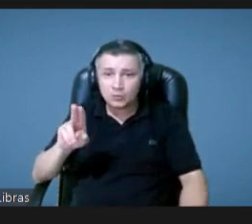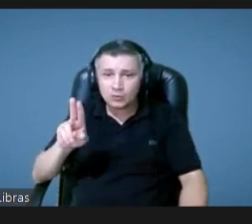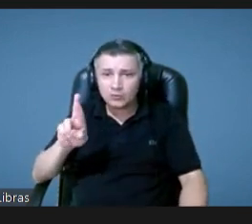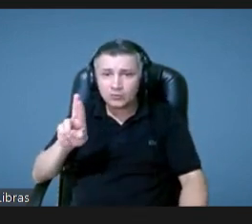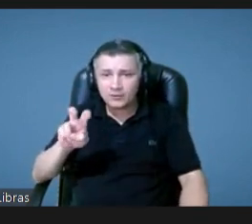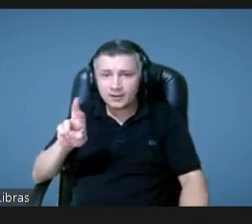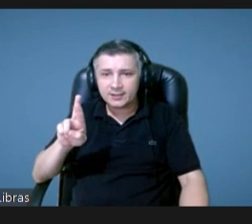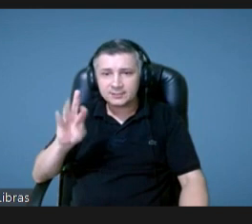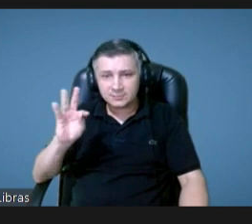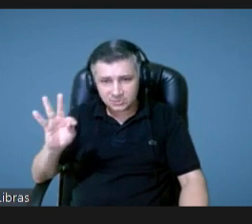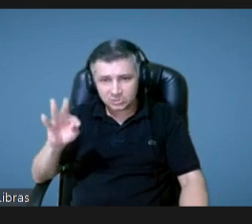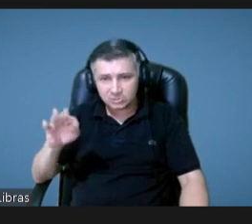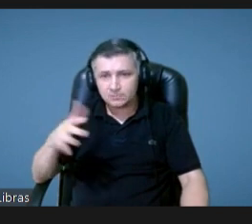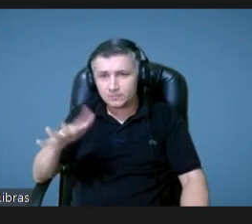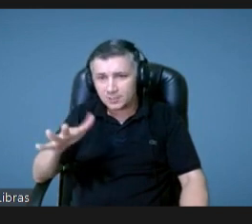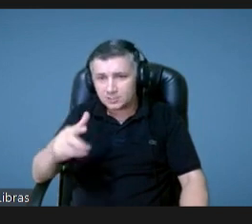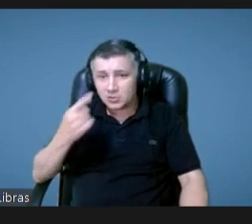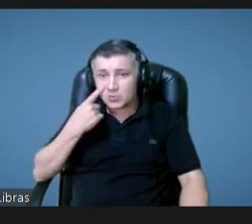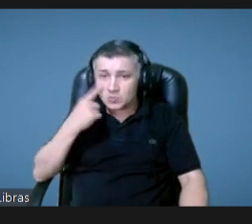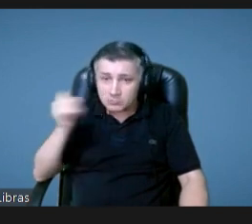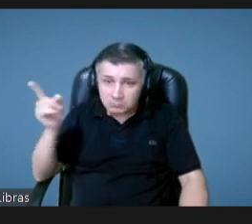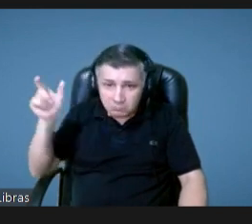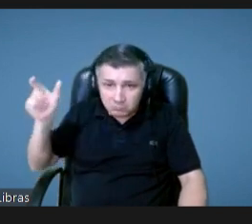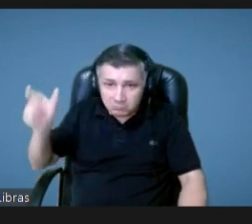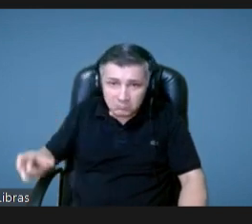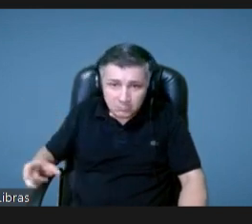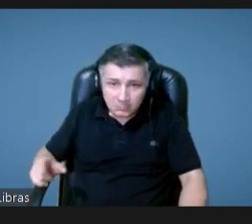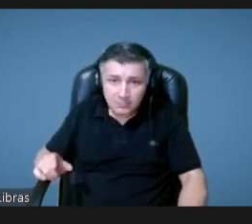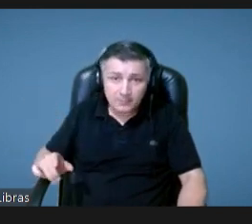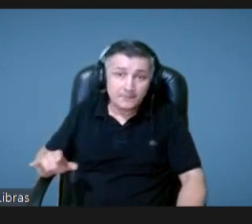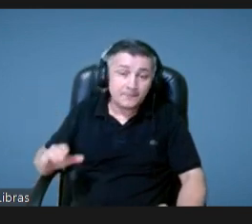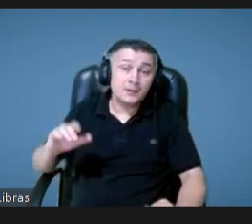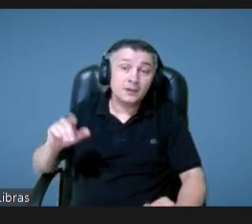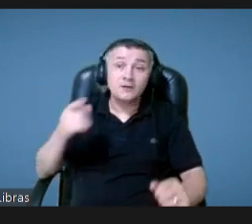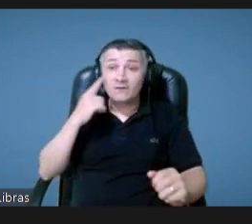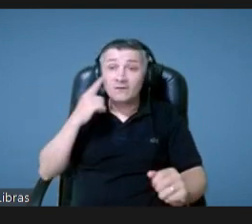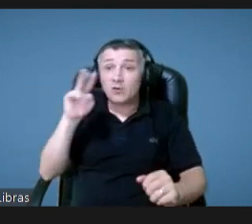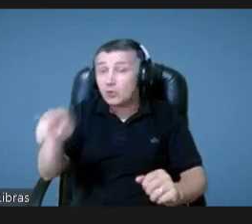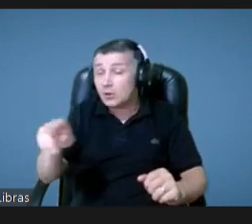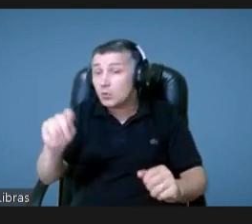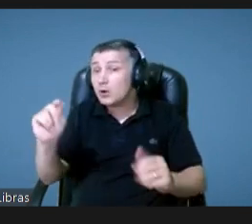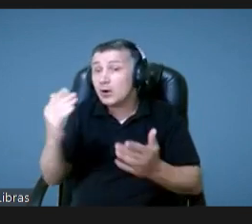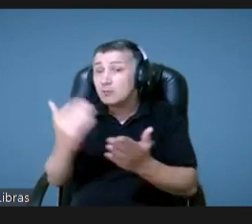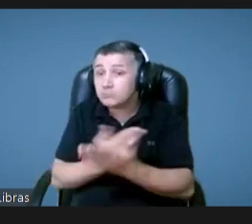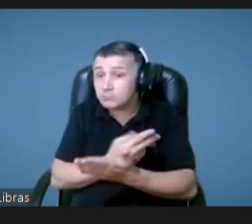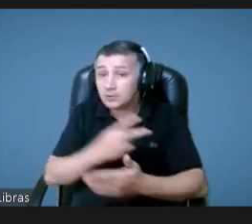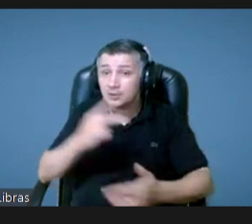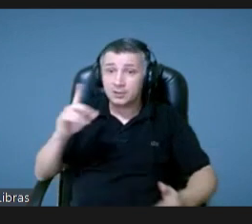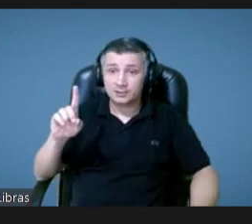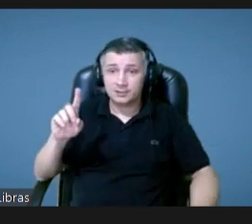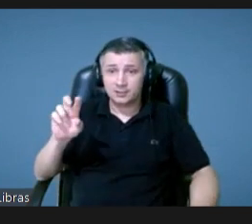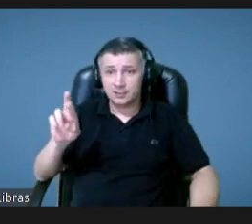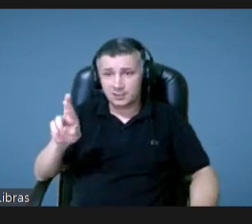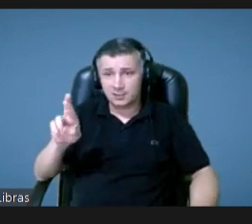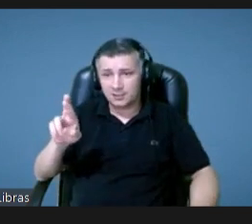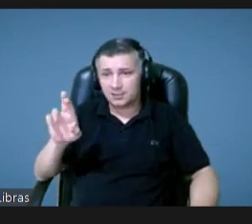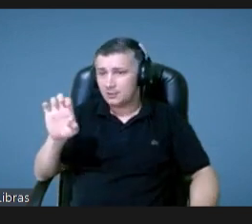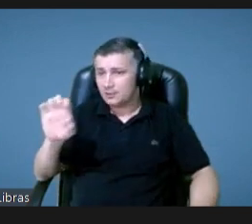sold couverts was 3% higher. The average price of the couvert